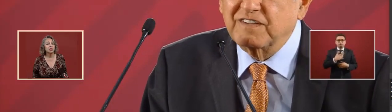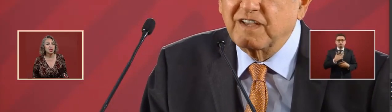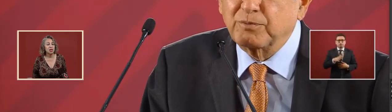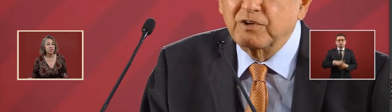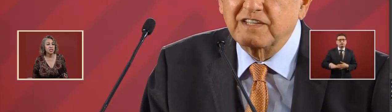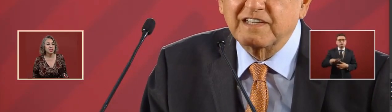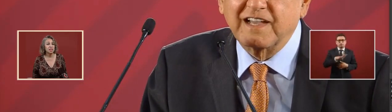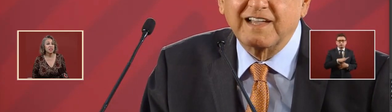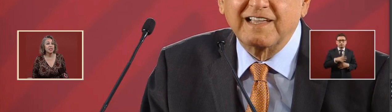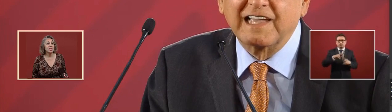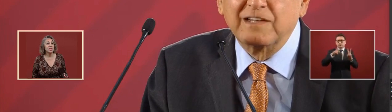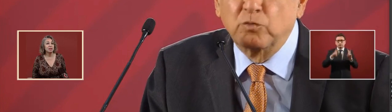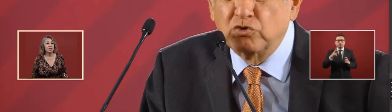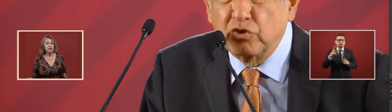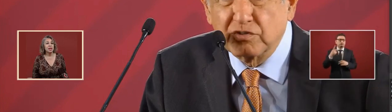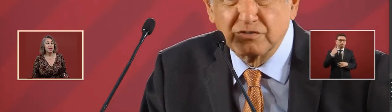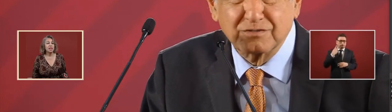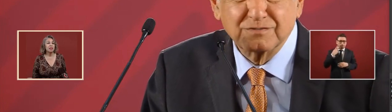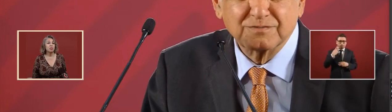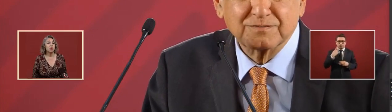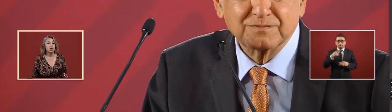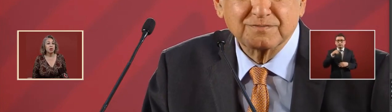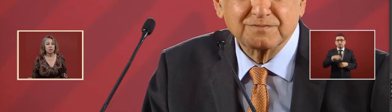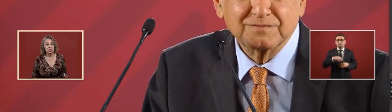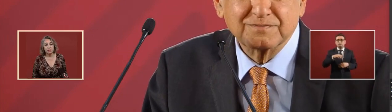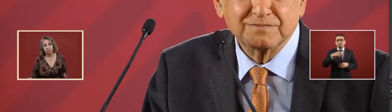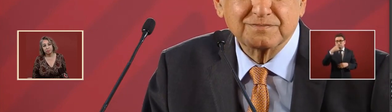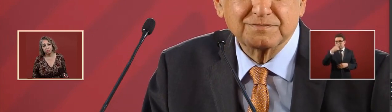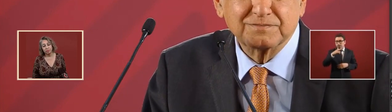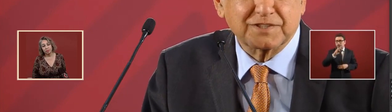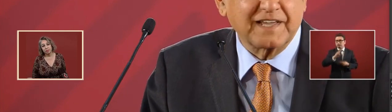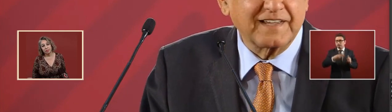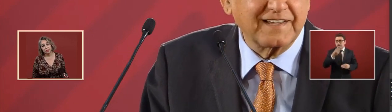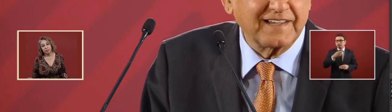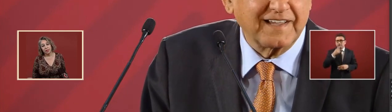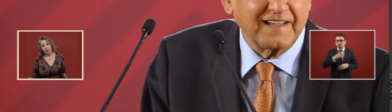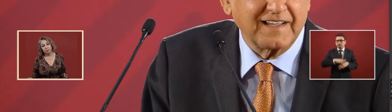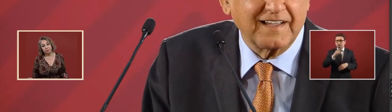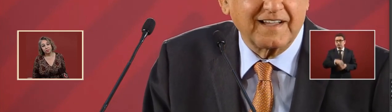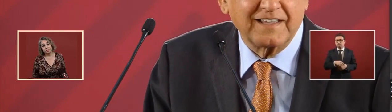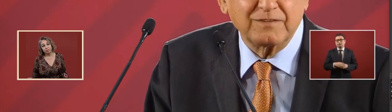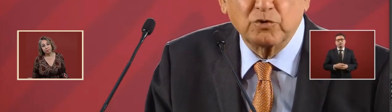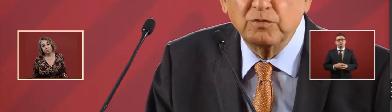the most conscience citizen in the world.